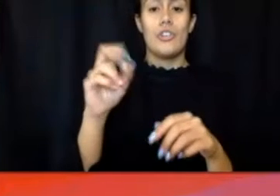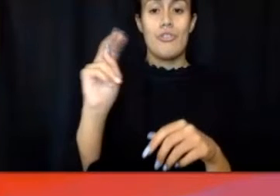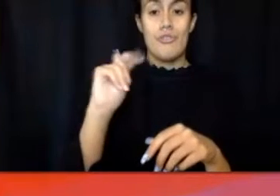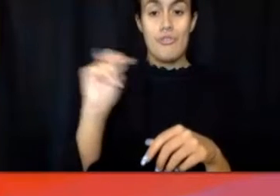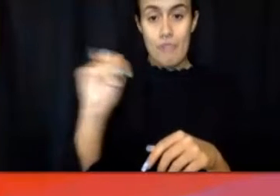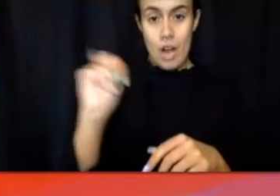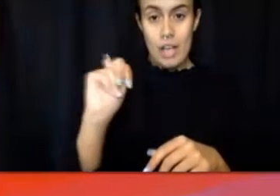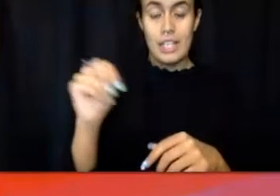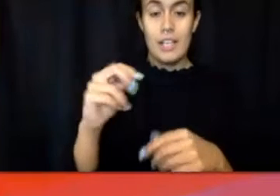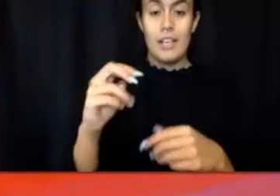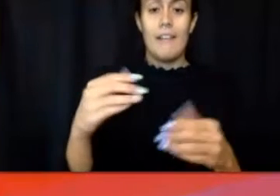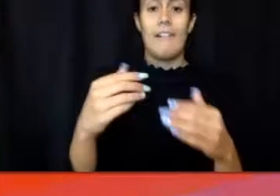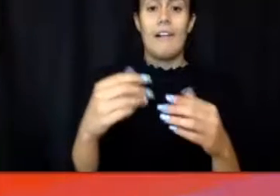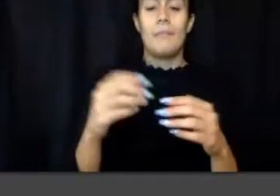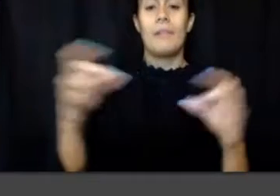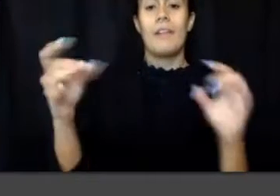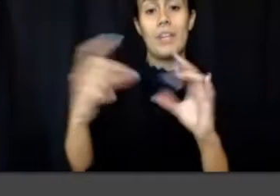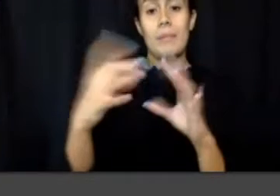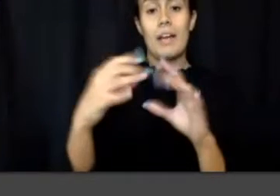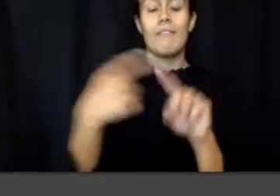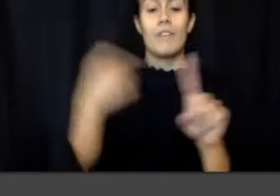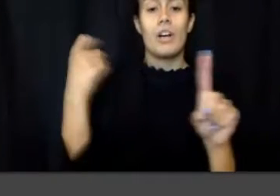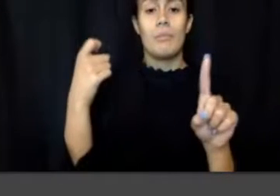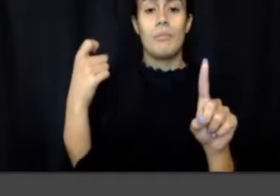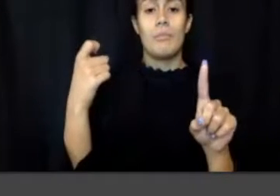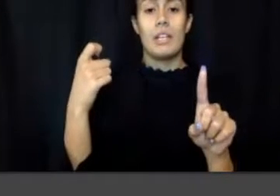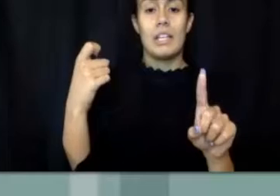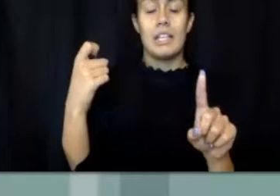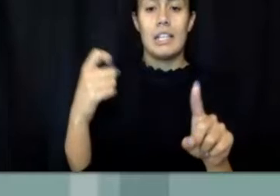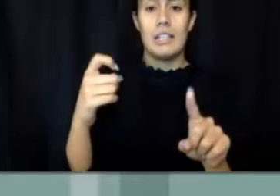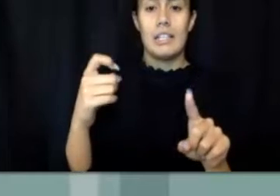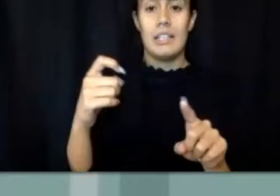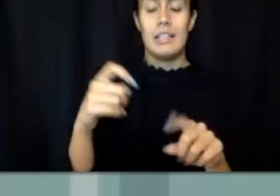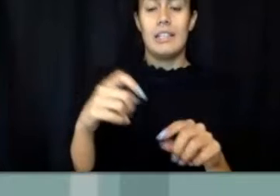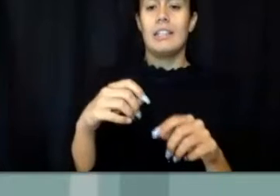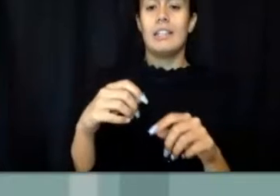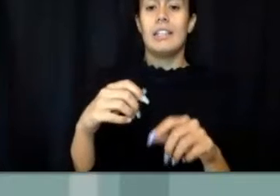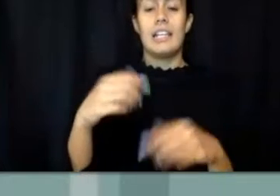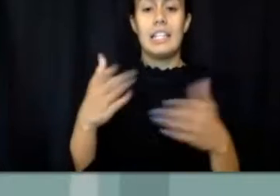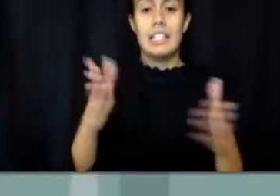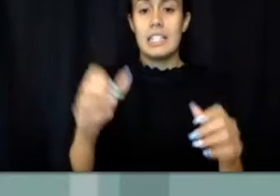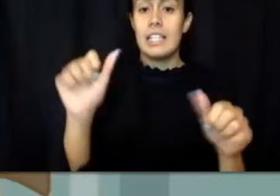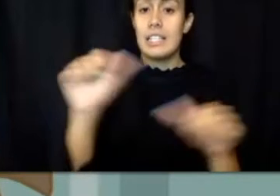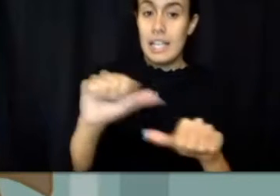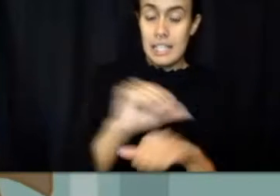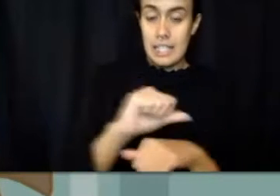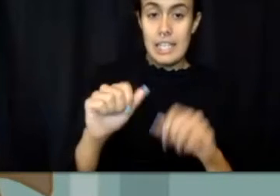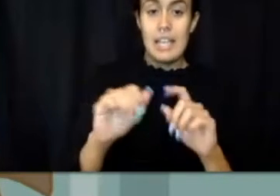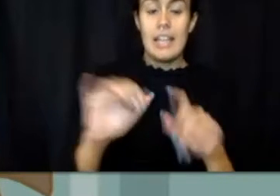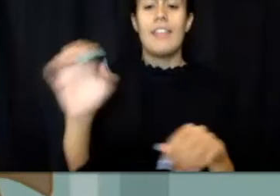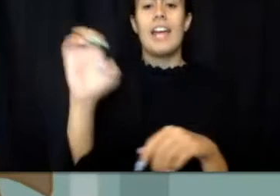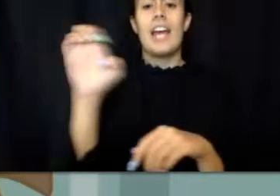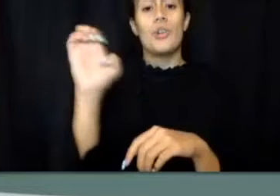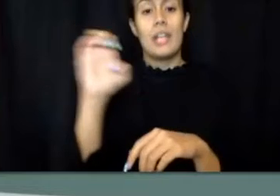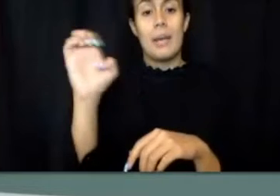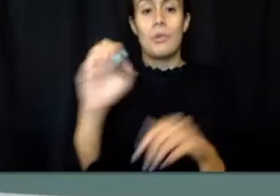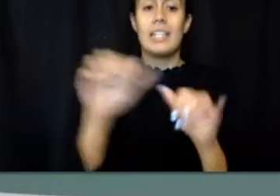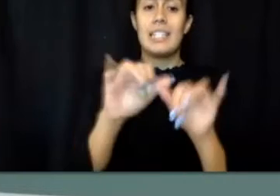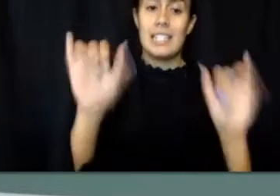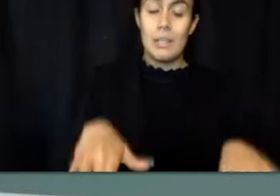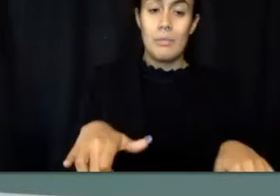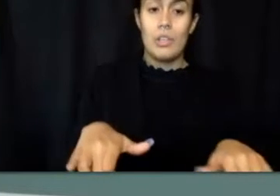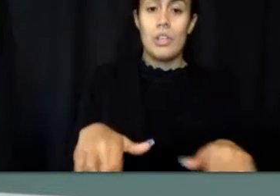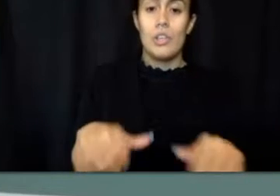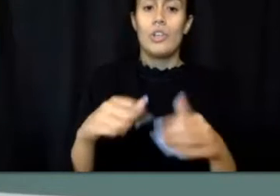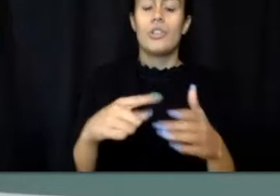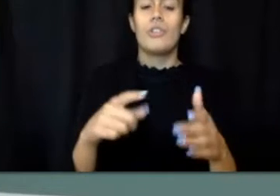it feedback from the receiving neuron. This leads scientists to believe that the endocannabinoid system